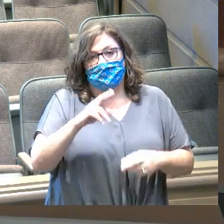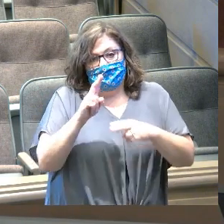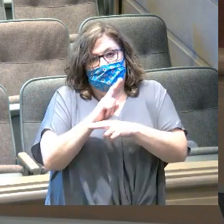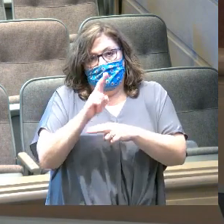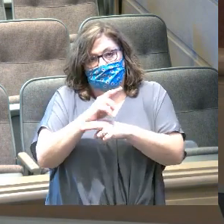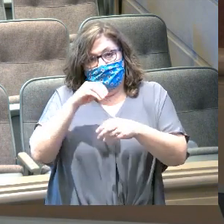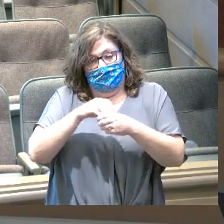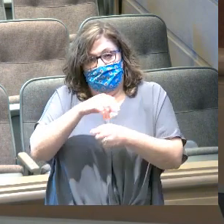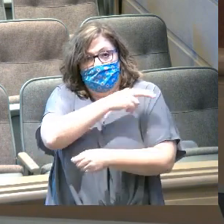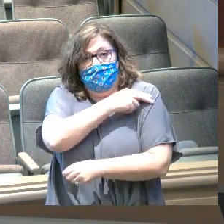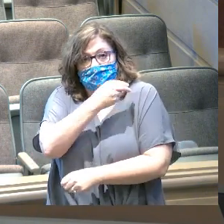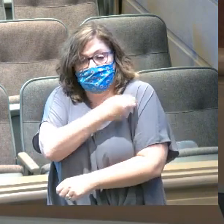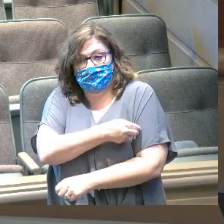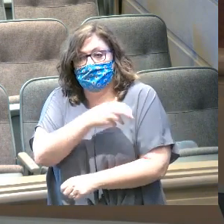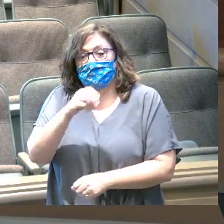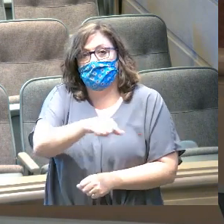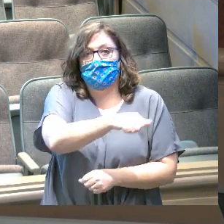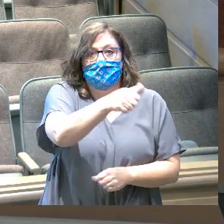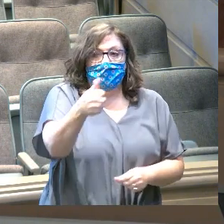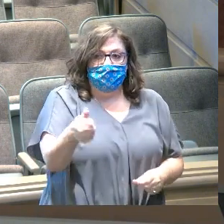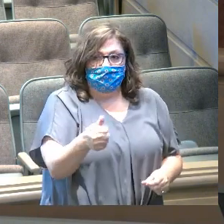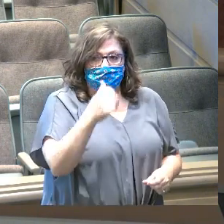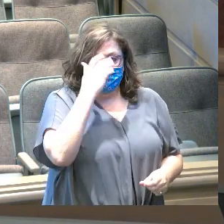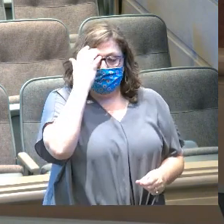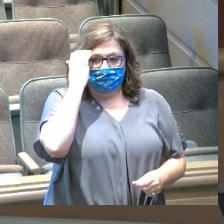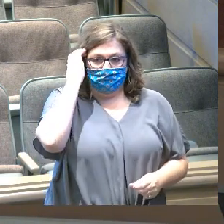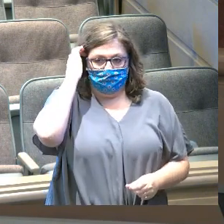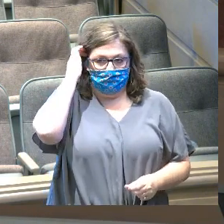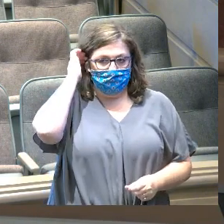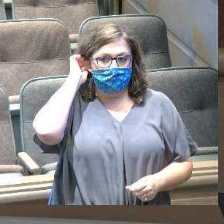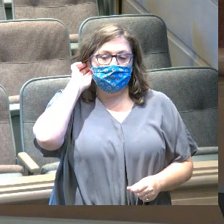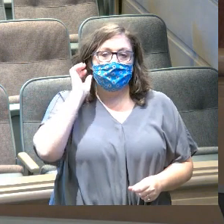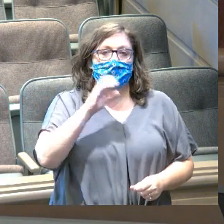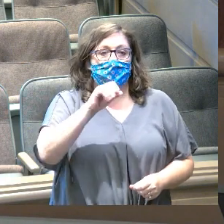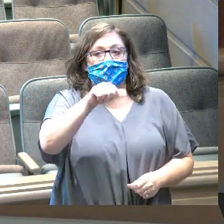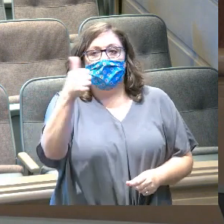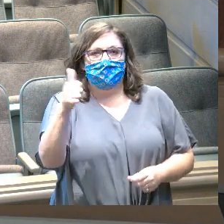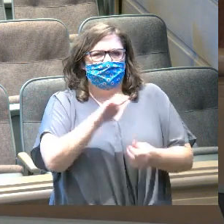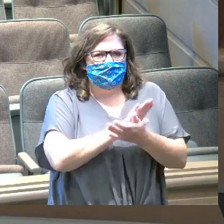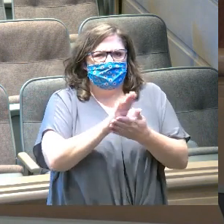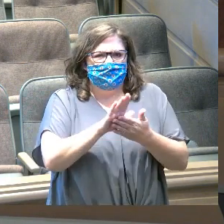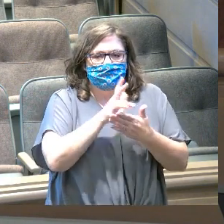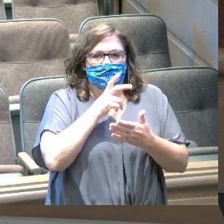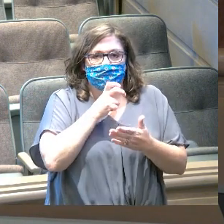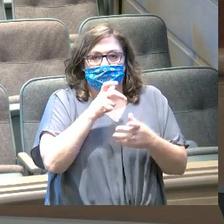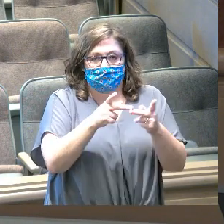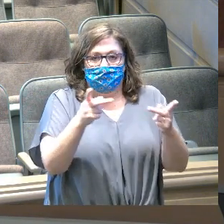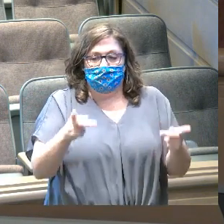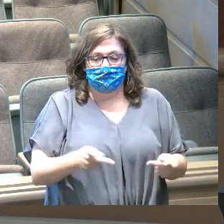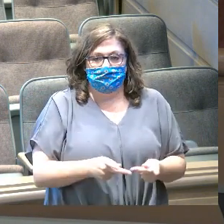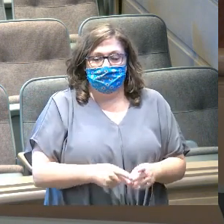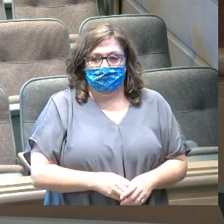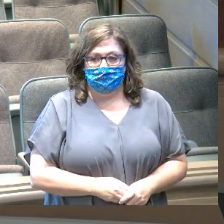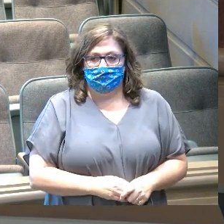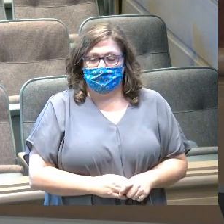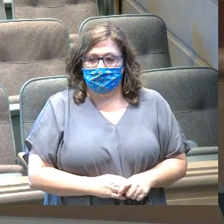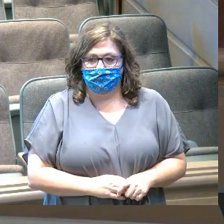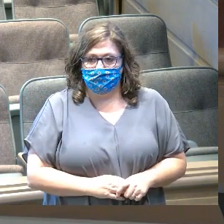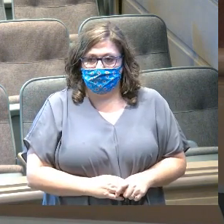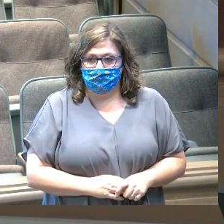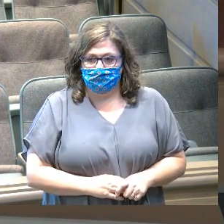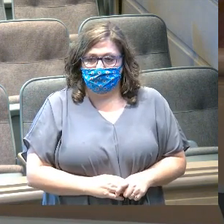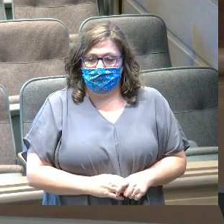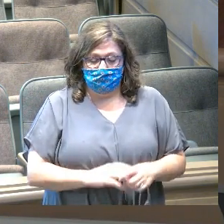hospitals and other hyper clean environments. Fifth, the risk of importing